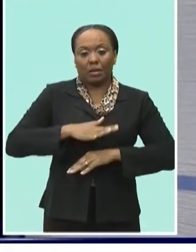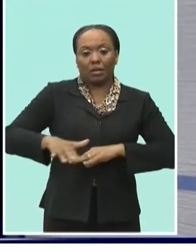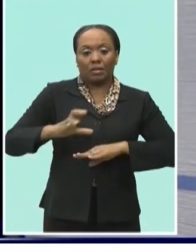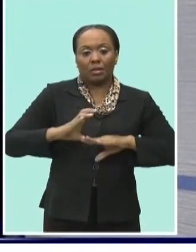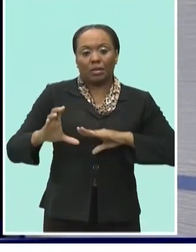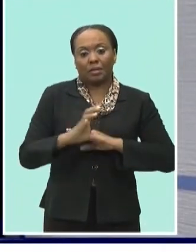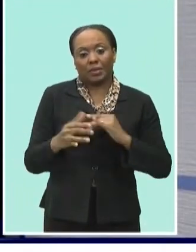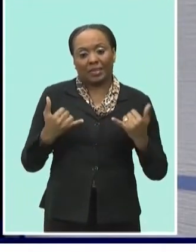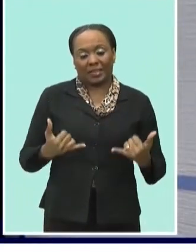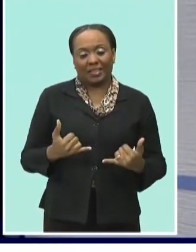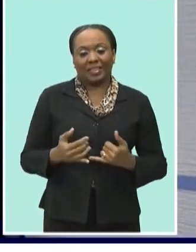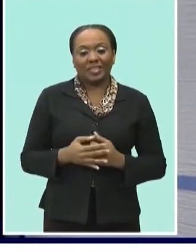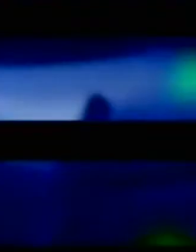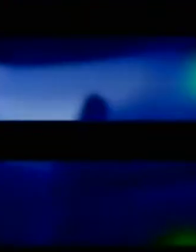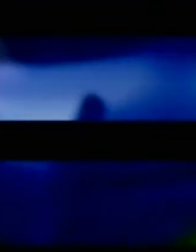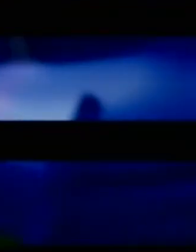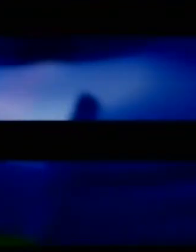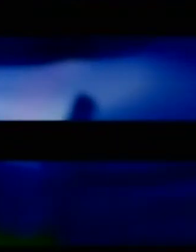our region.